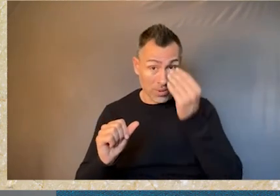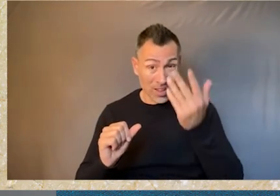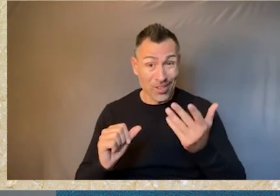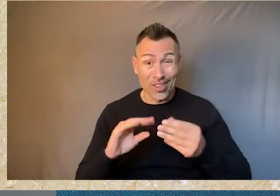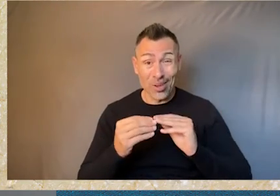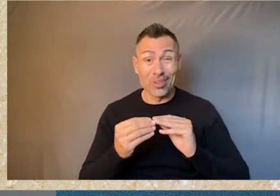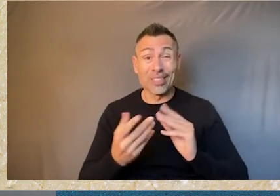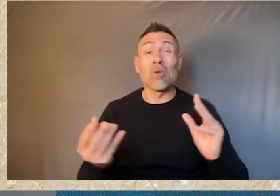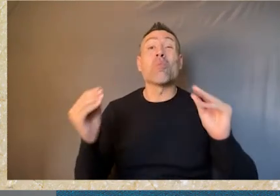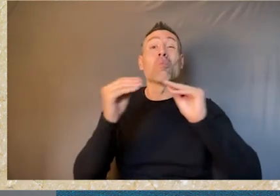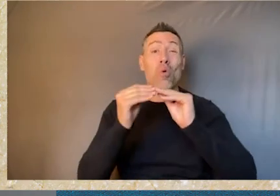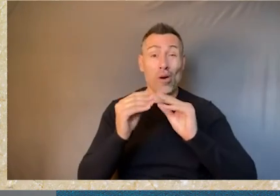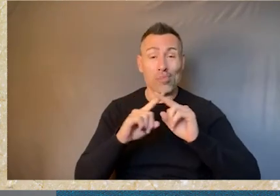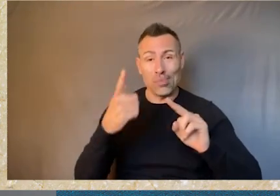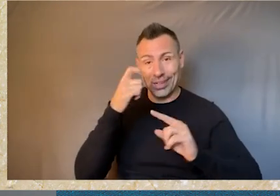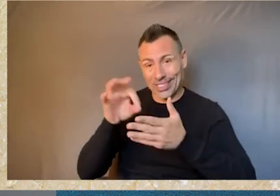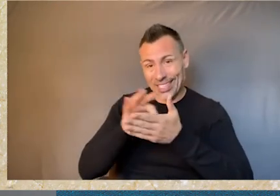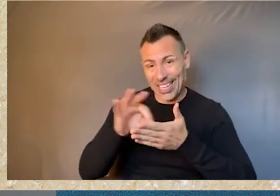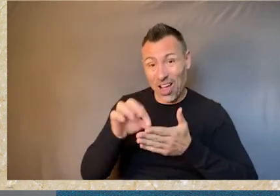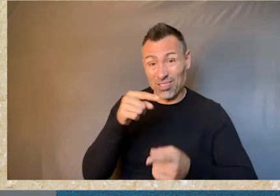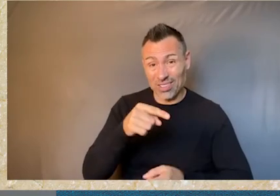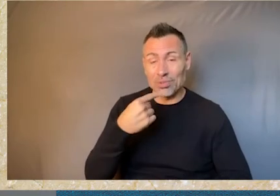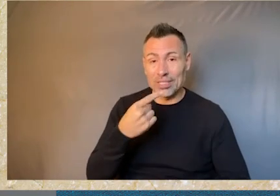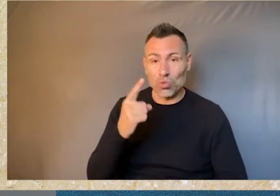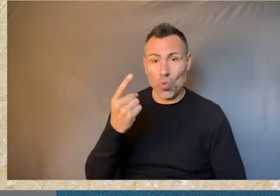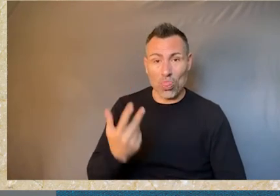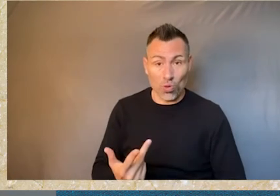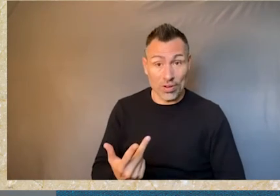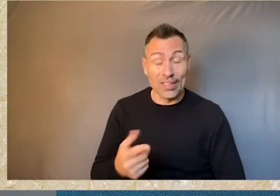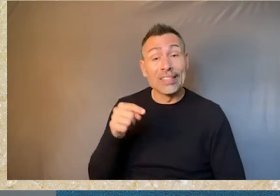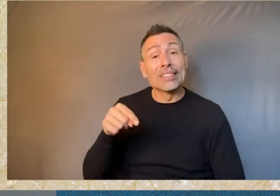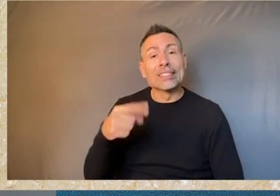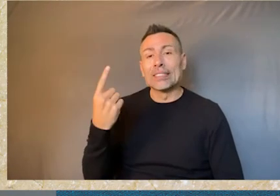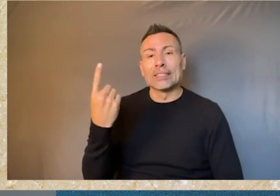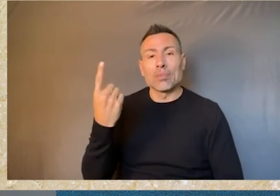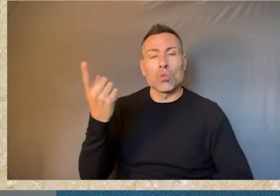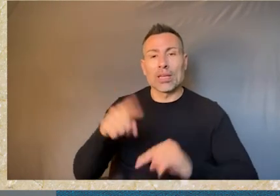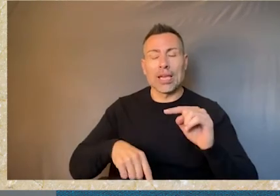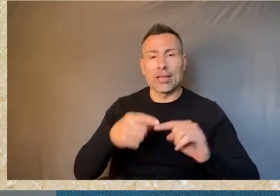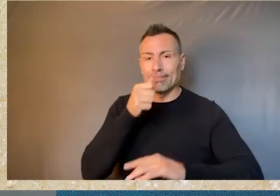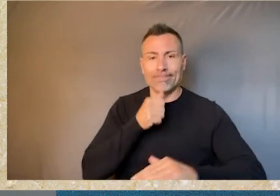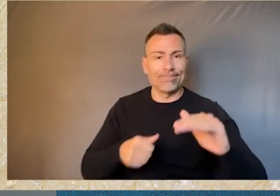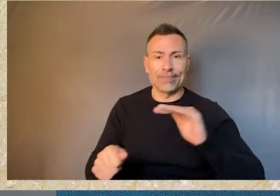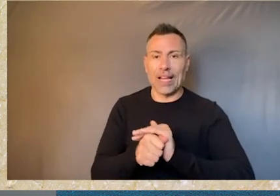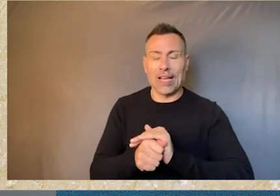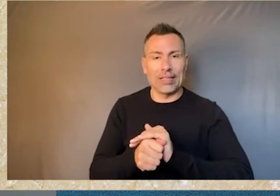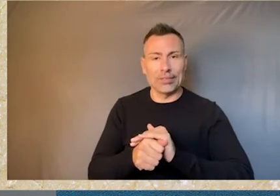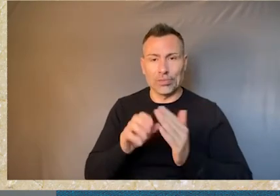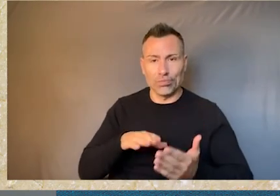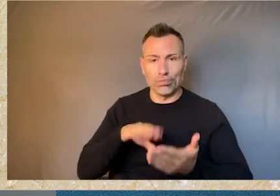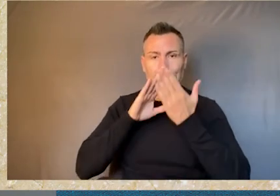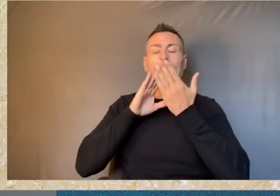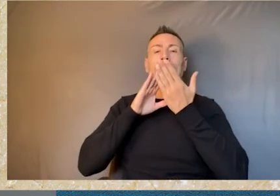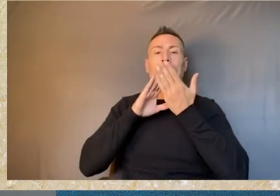higher, but based on these census numbers, this is something that we can't hide from and that we need to realize and address